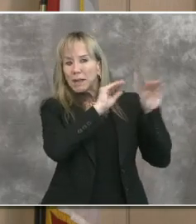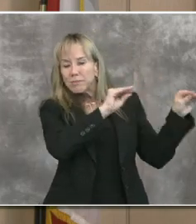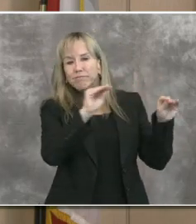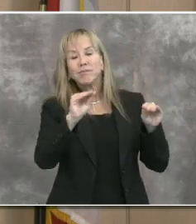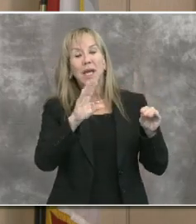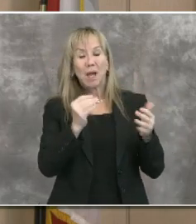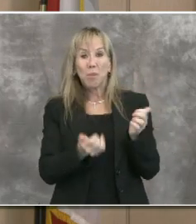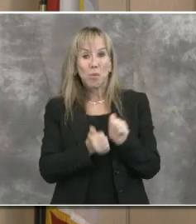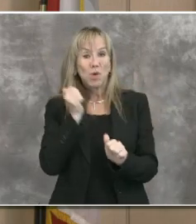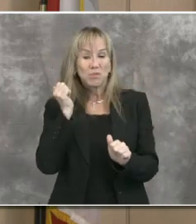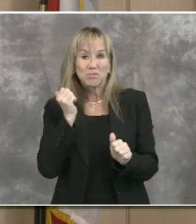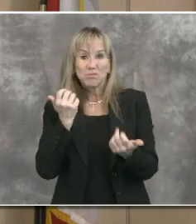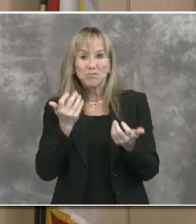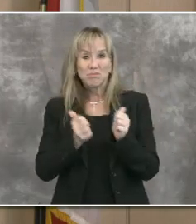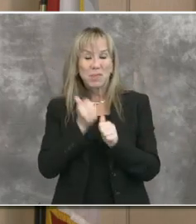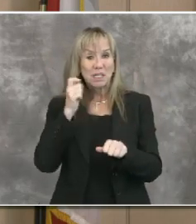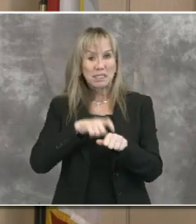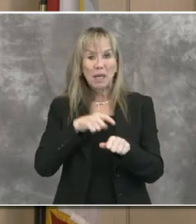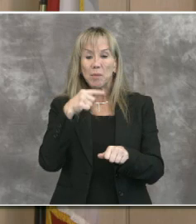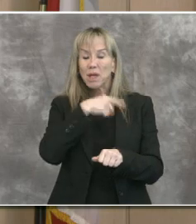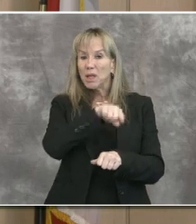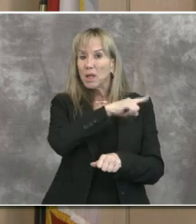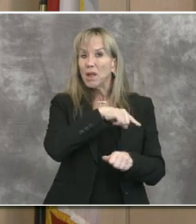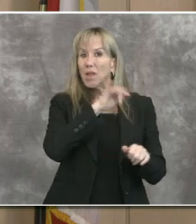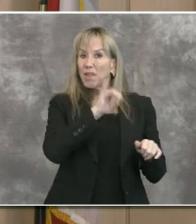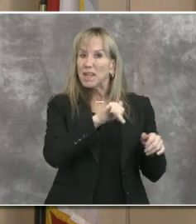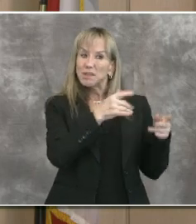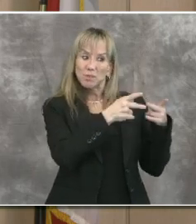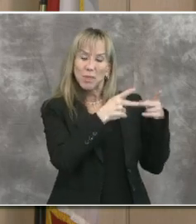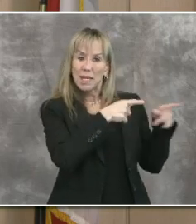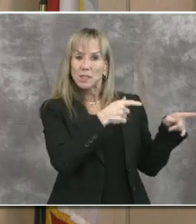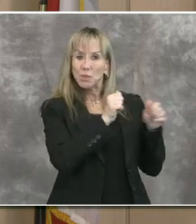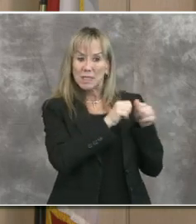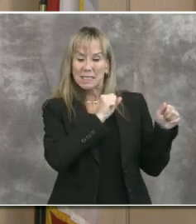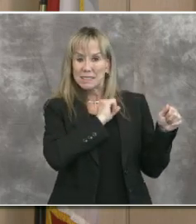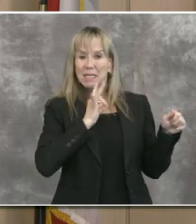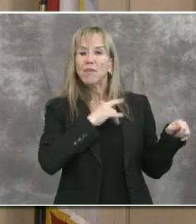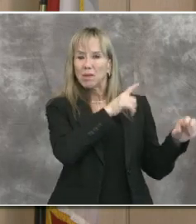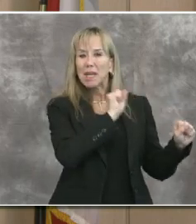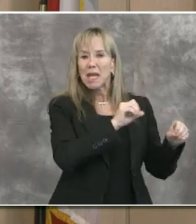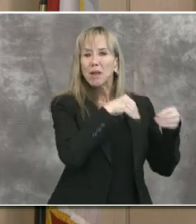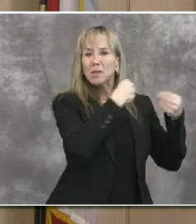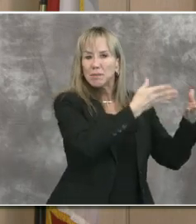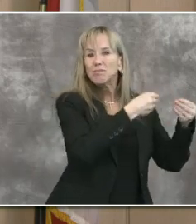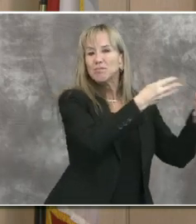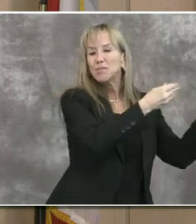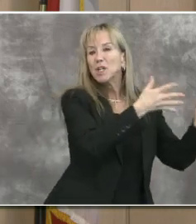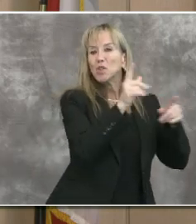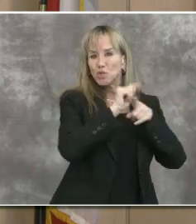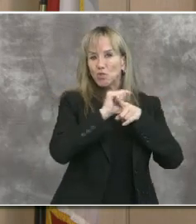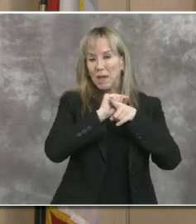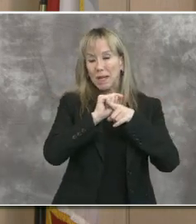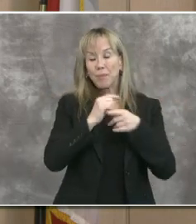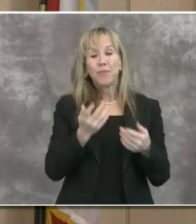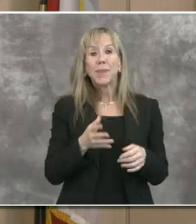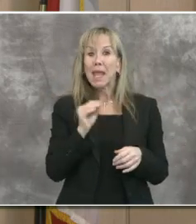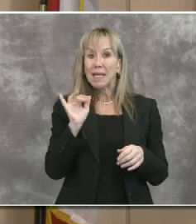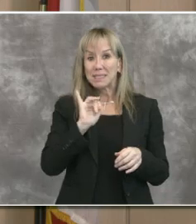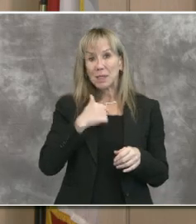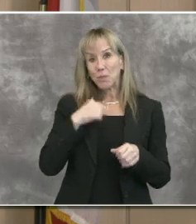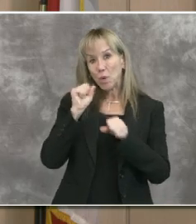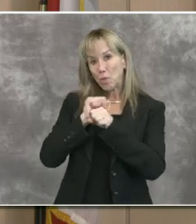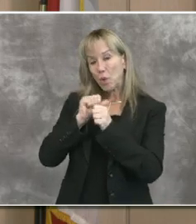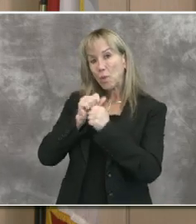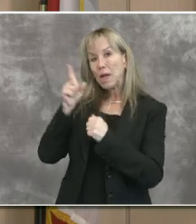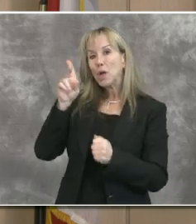the staffing at the long-term care facilities can conduct training. We again are working with UCSD to provide